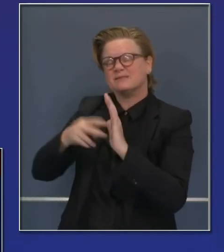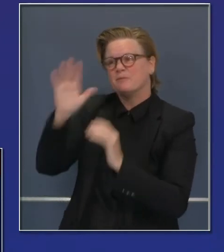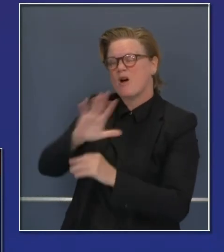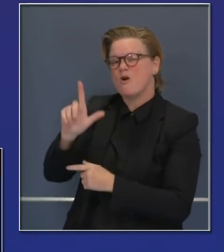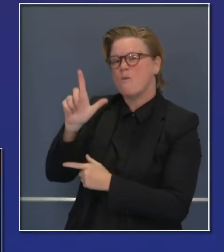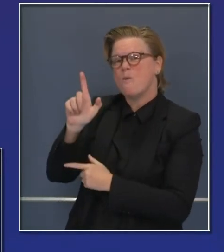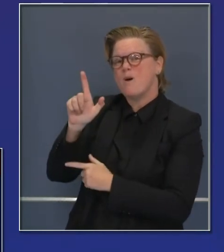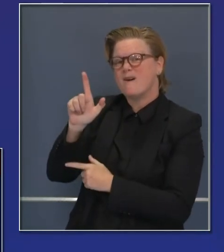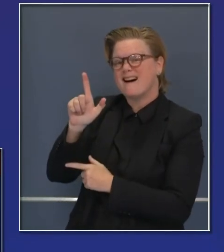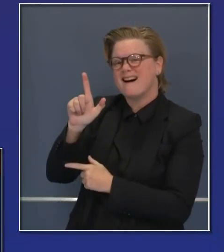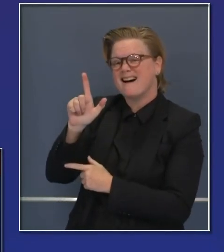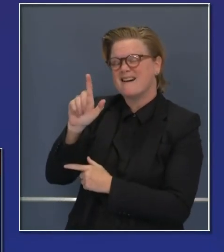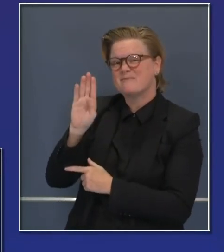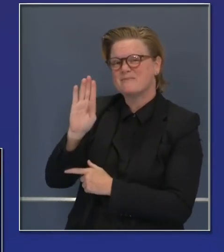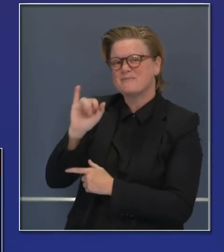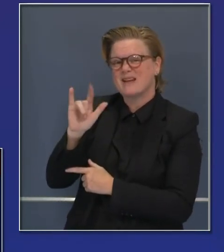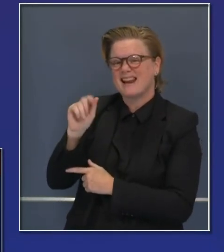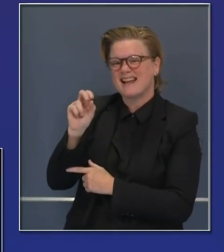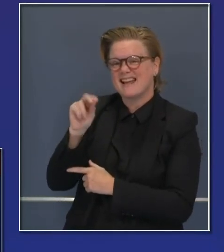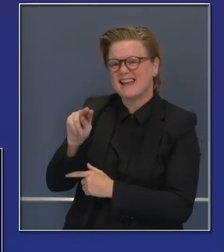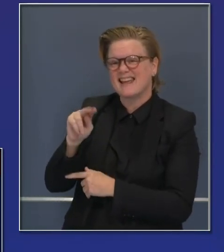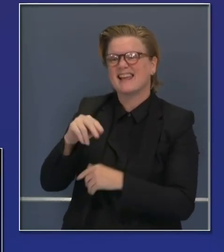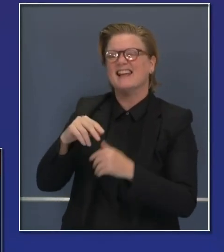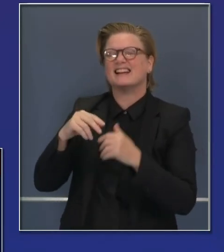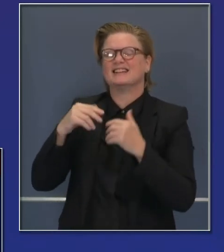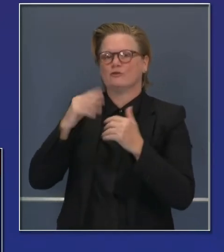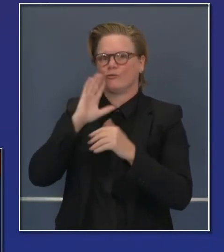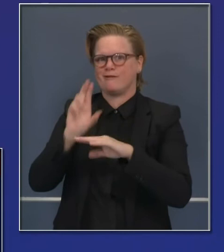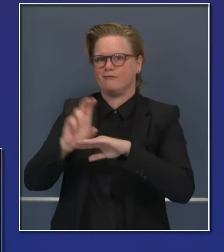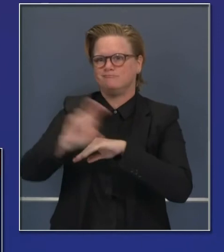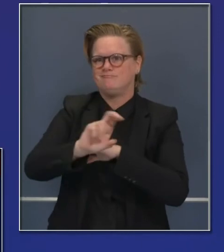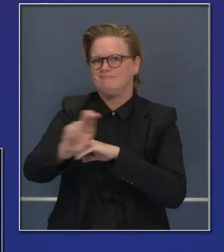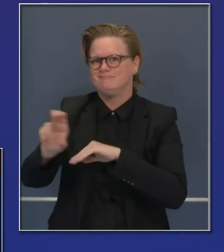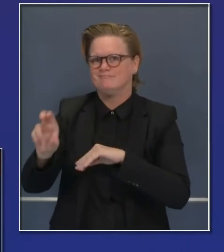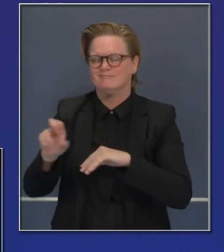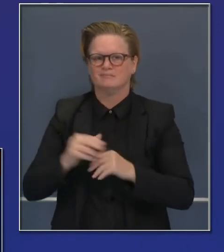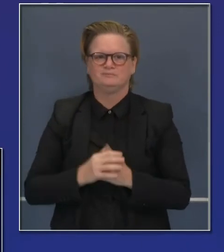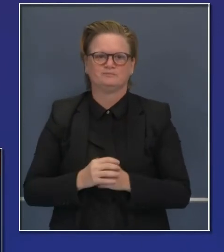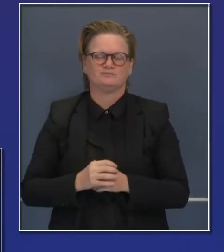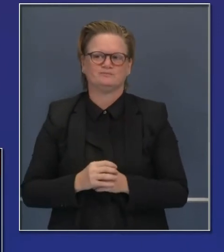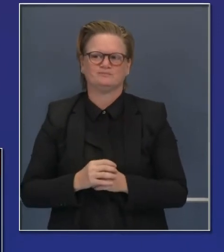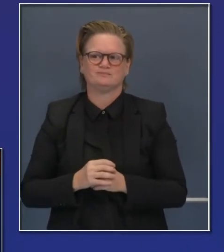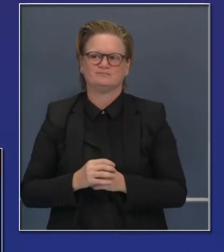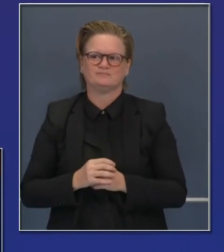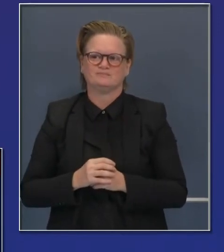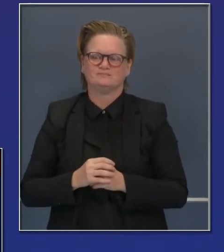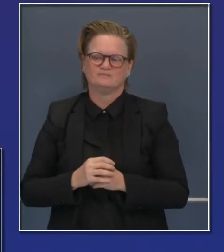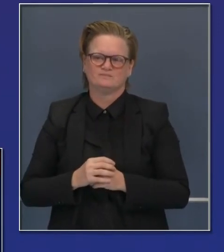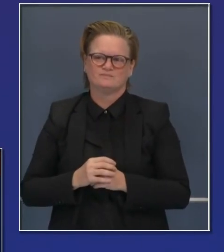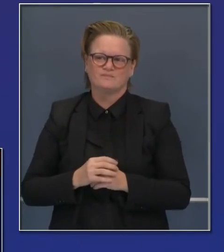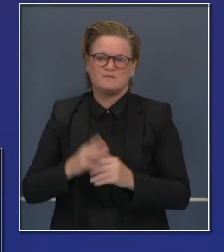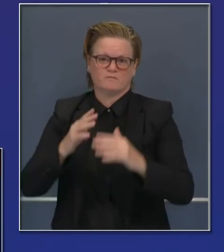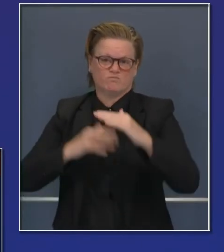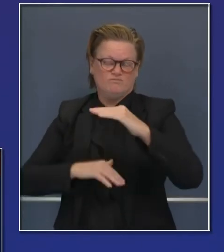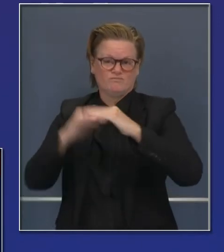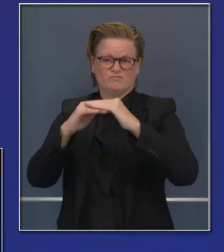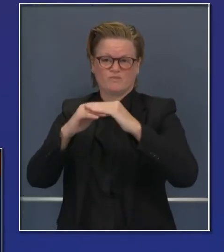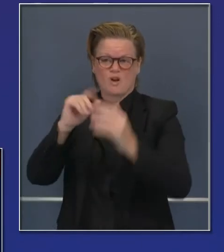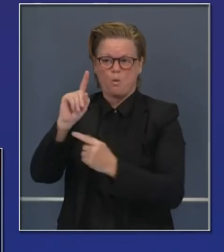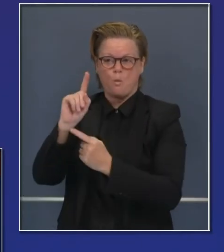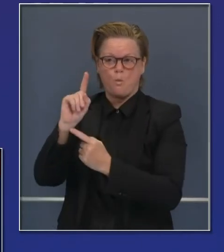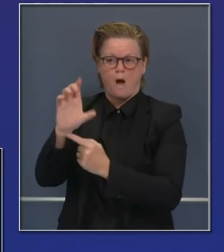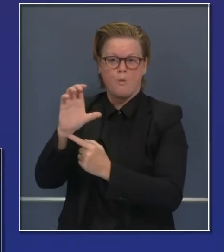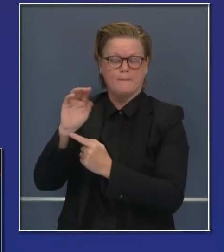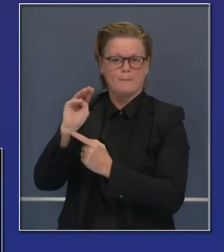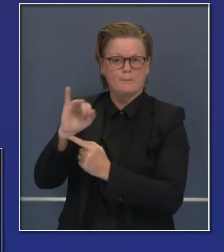per qualified employee tax credit, and up to $100,000 for each business employer. So please, if you're a